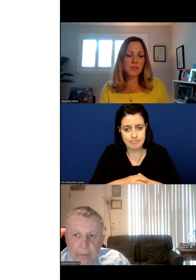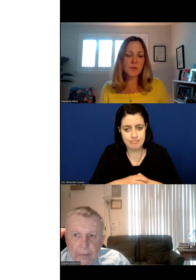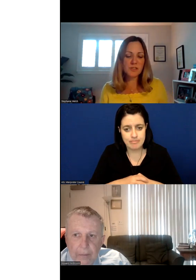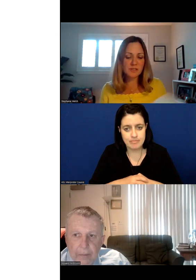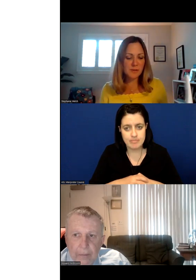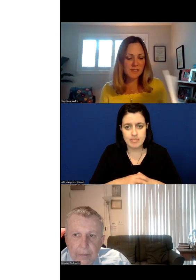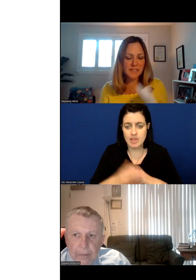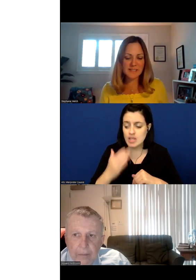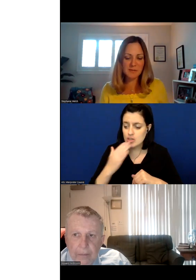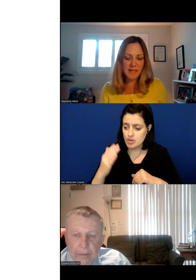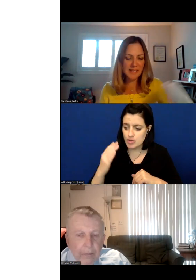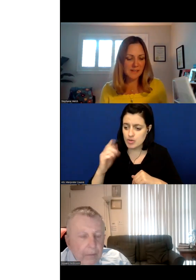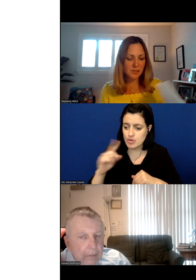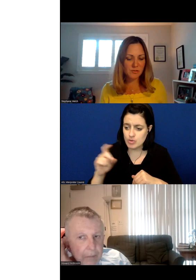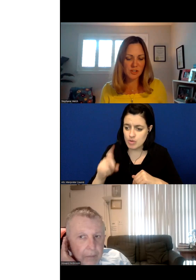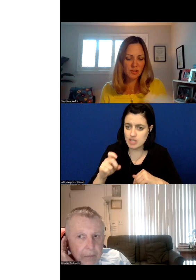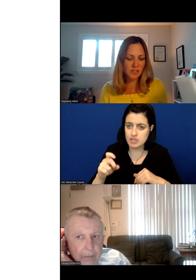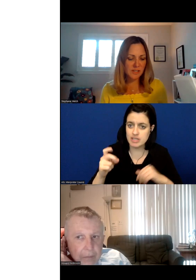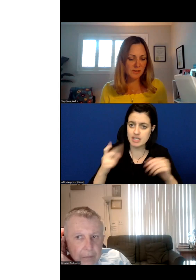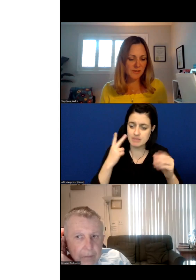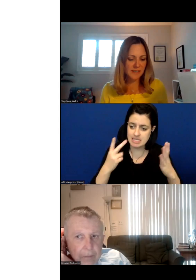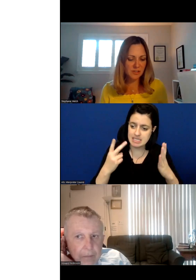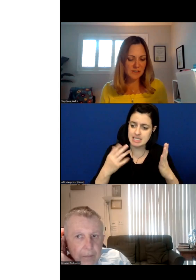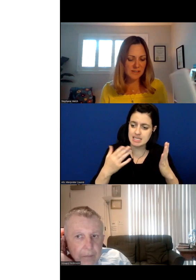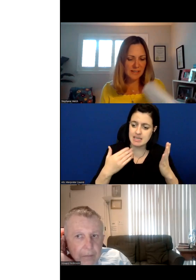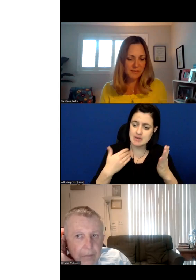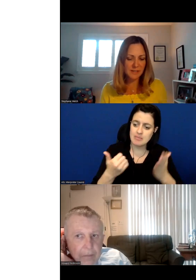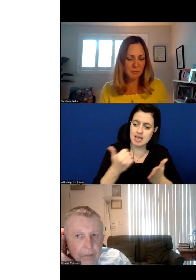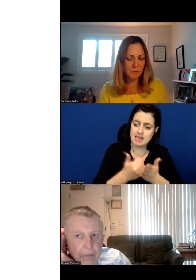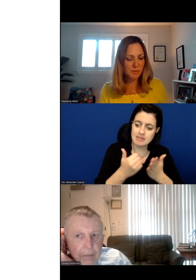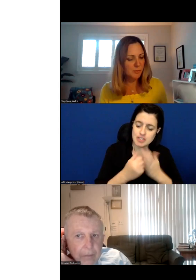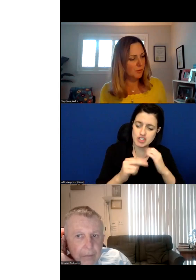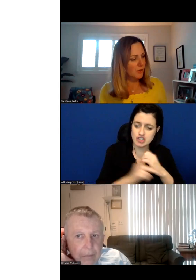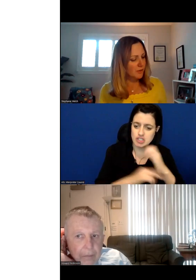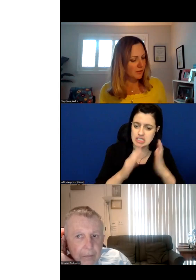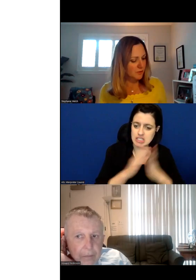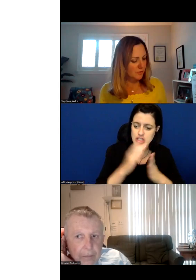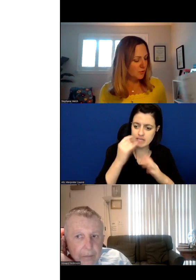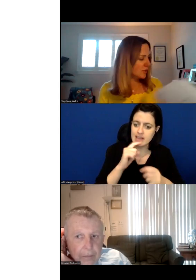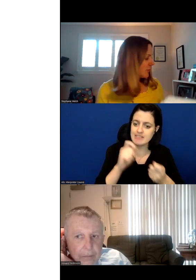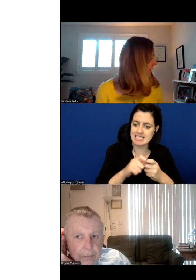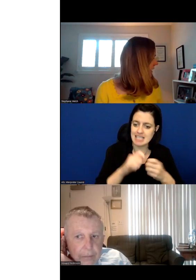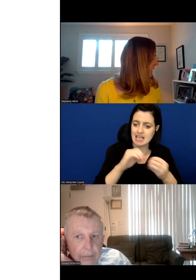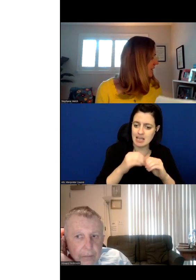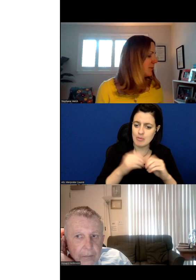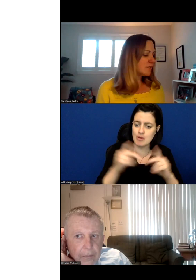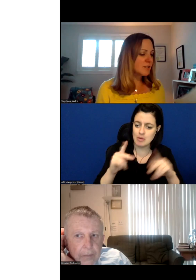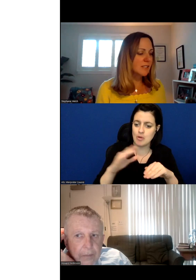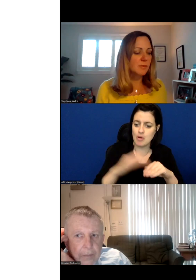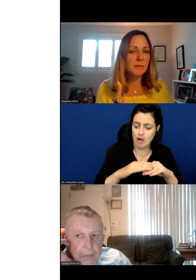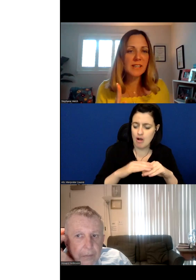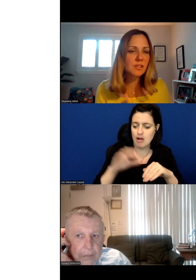Those are good questions. I was going to see in my handy cheat sheet here if I actually did have the number of people who are on conservatorship.